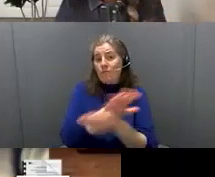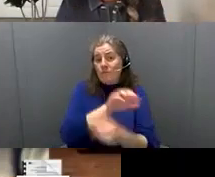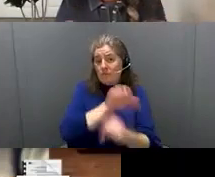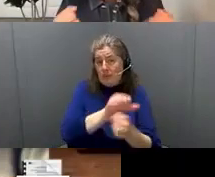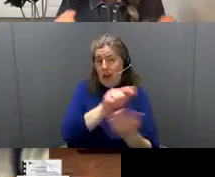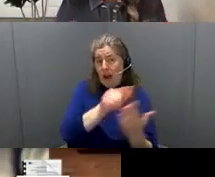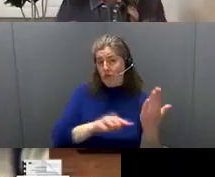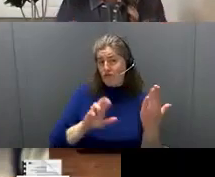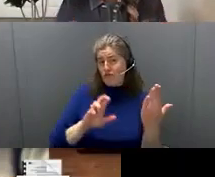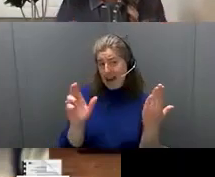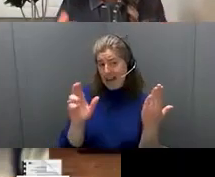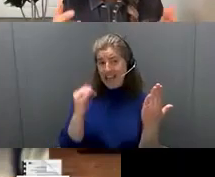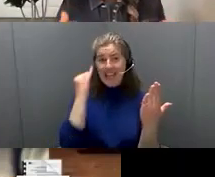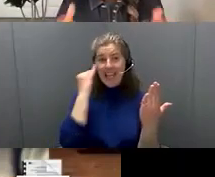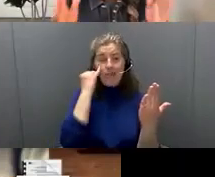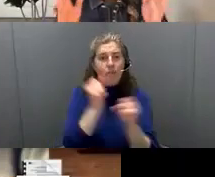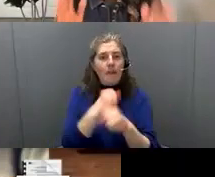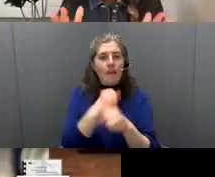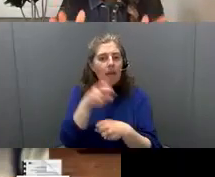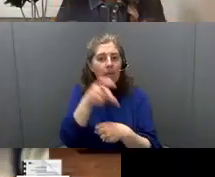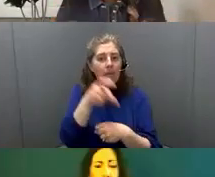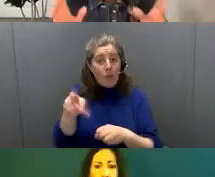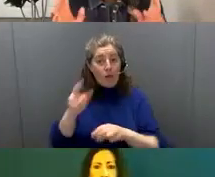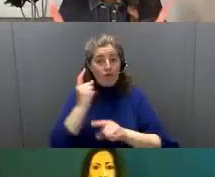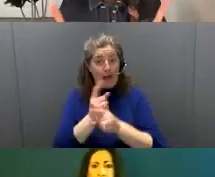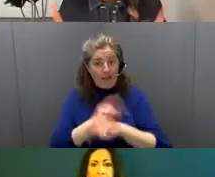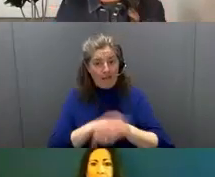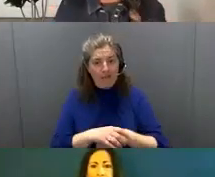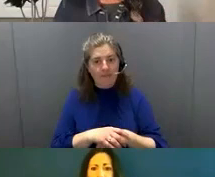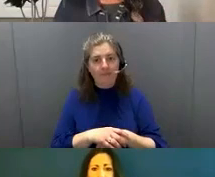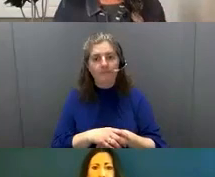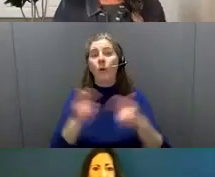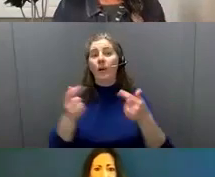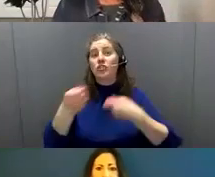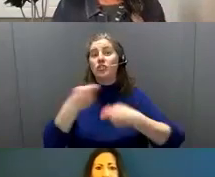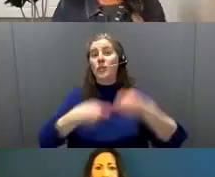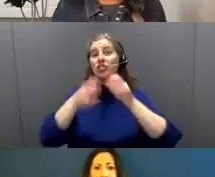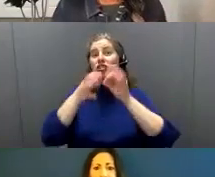would have if you were making a PowerPoint, right? Right.